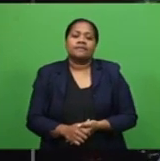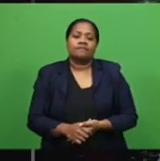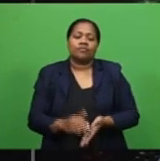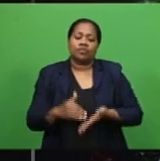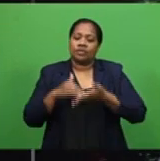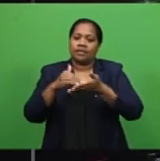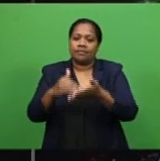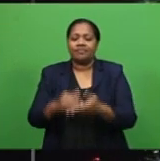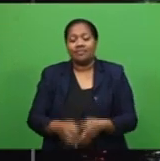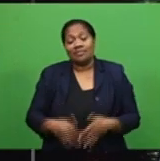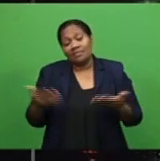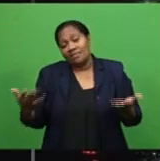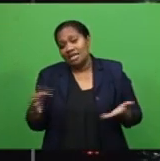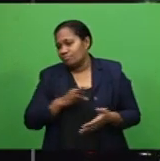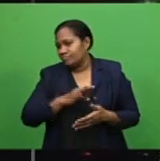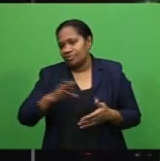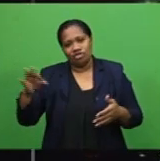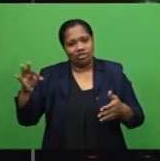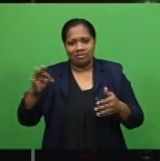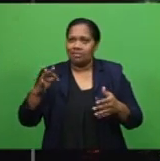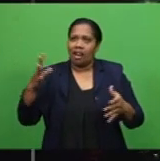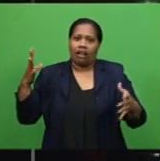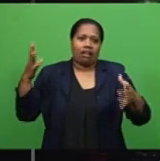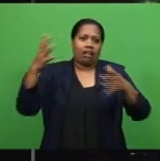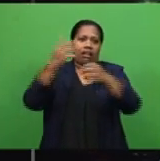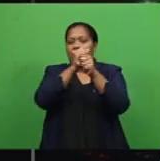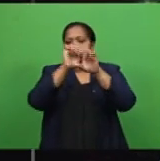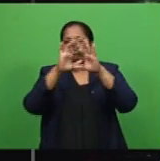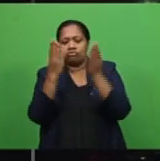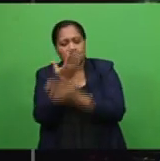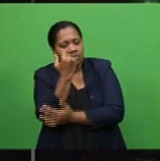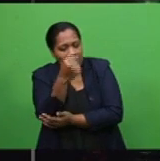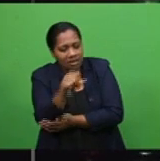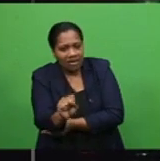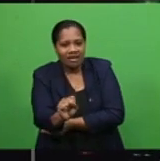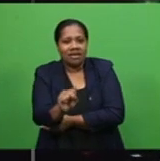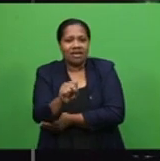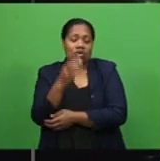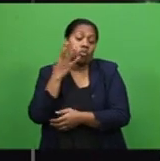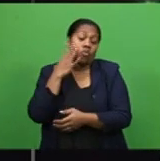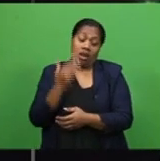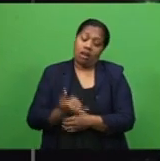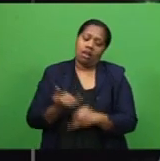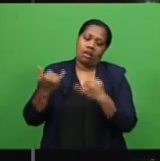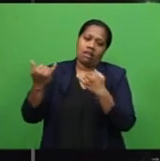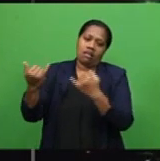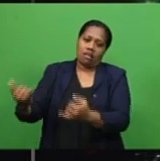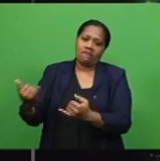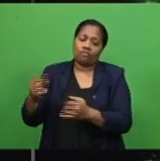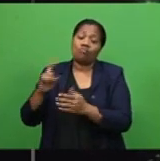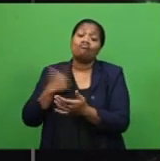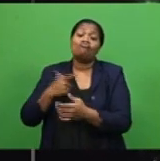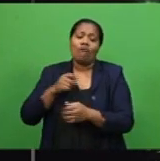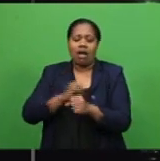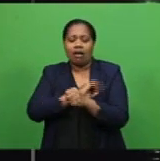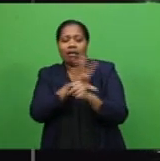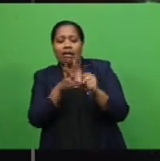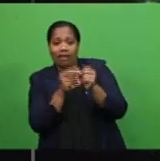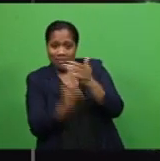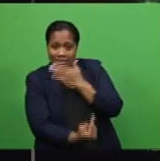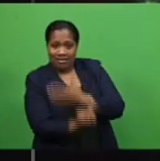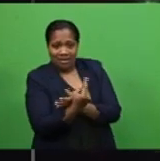It was not the end of the world for award-winning young chef Nicholas Jordan when he was sent on leave due to the impacts of COVID-19.